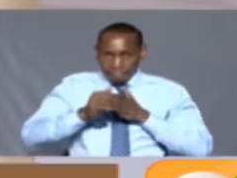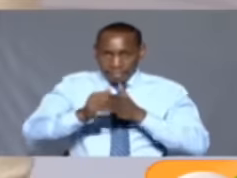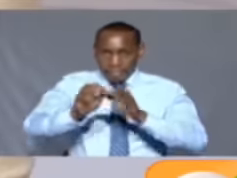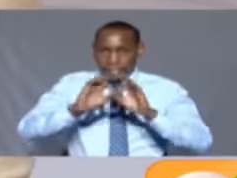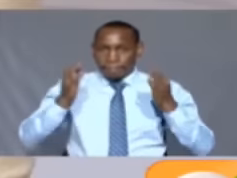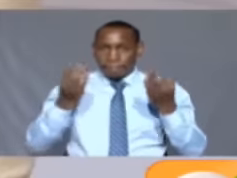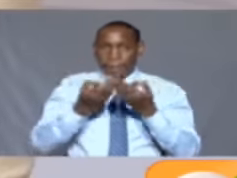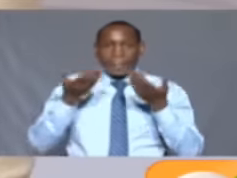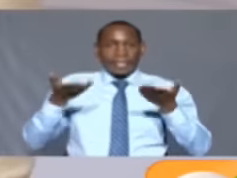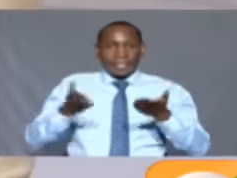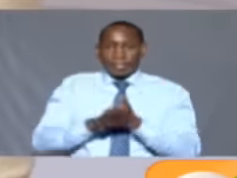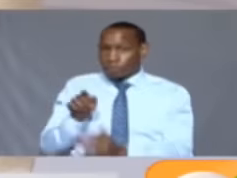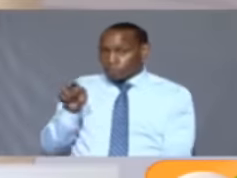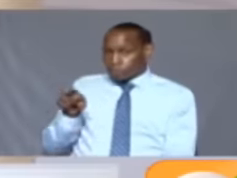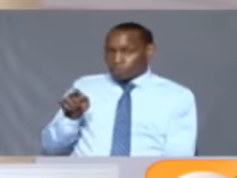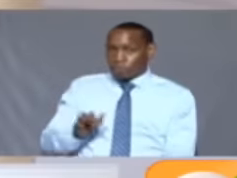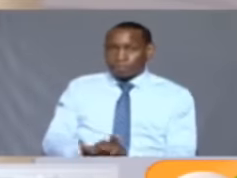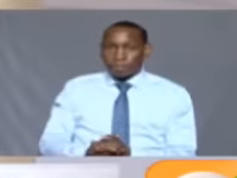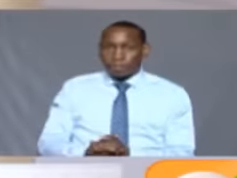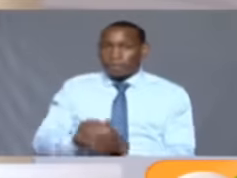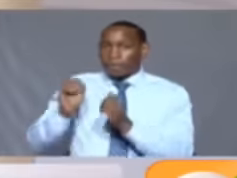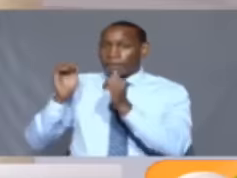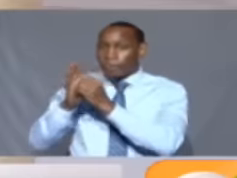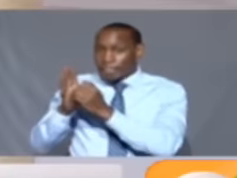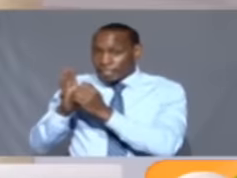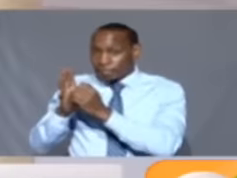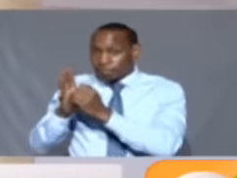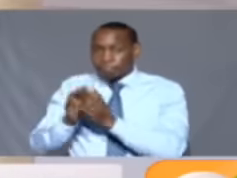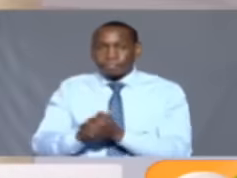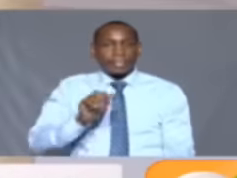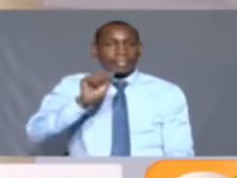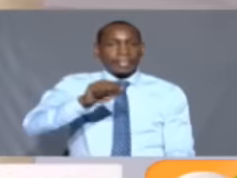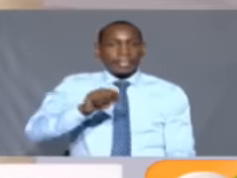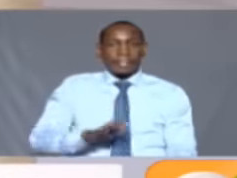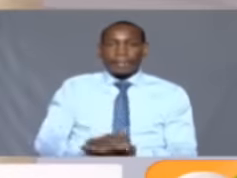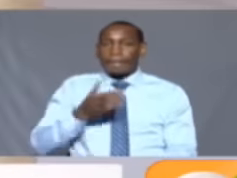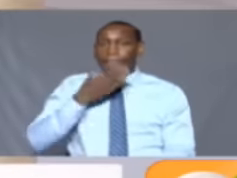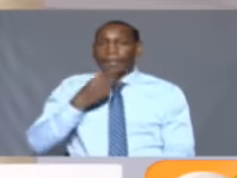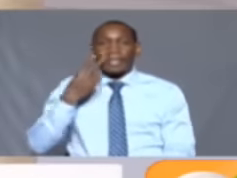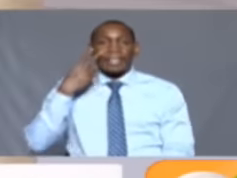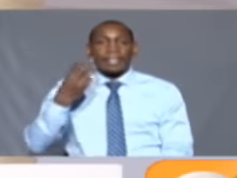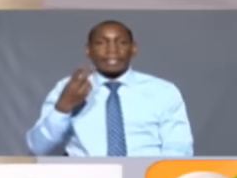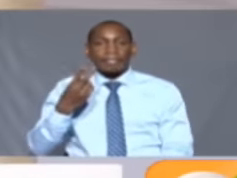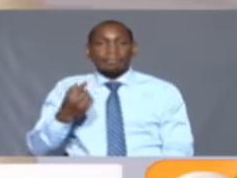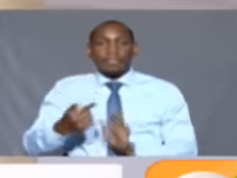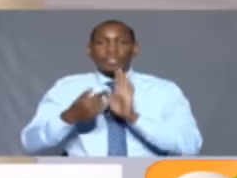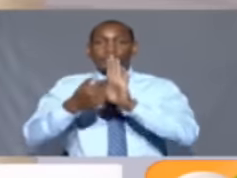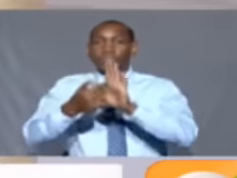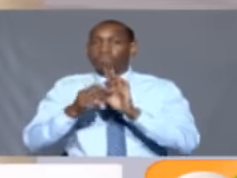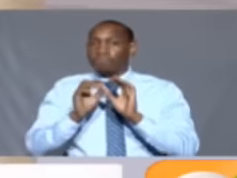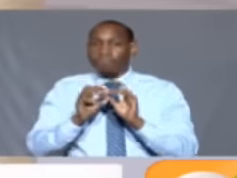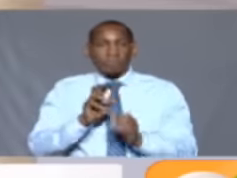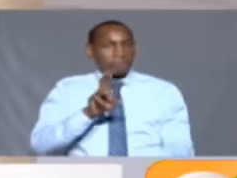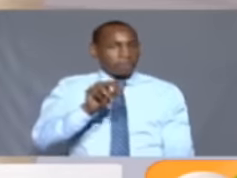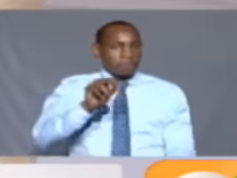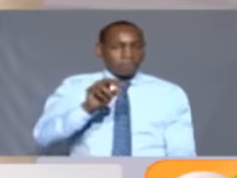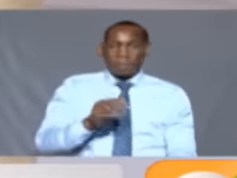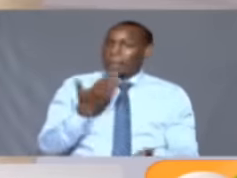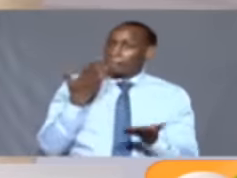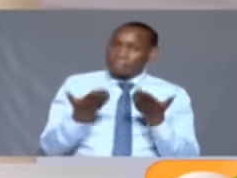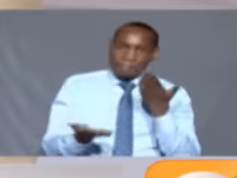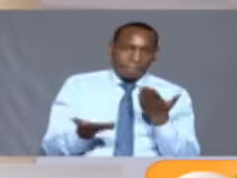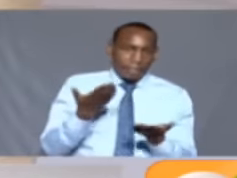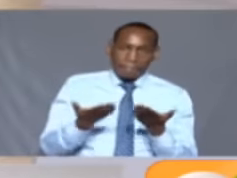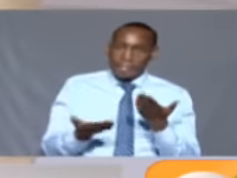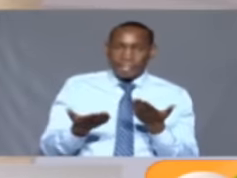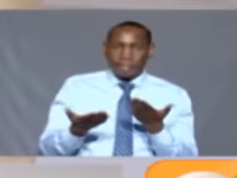family now. You? At 14? Yeah. Has your dad ever seen you perform? No, I don't. Maybe,